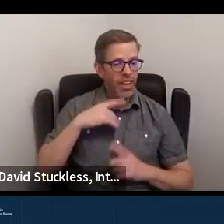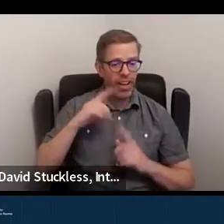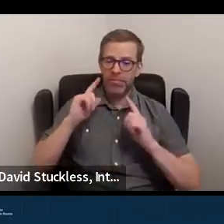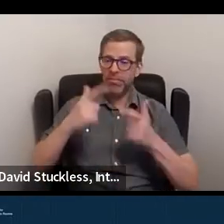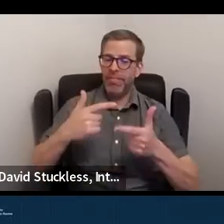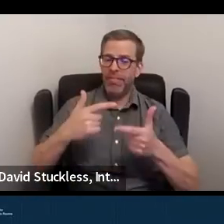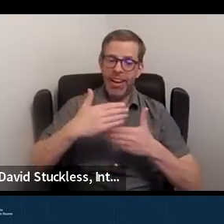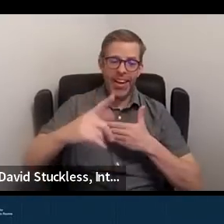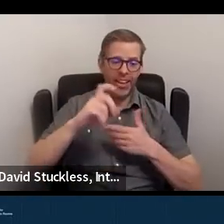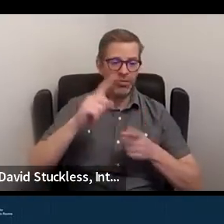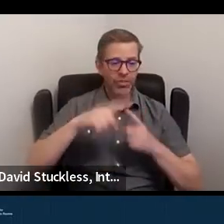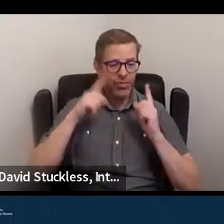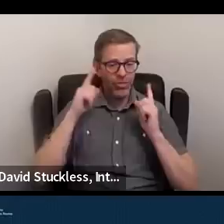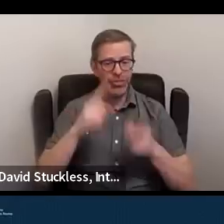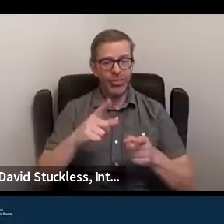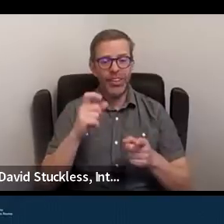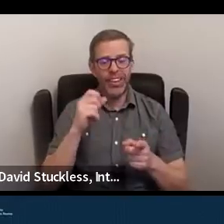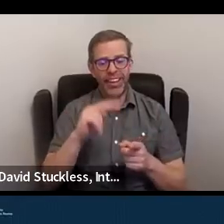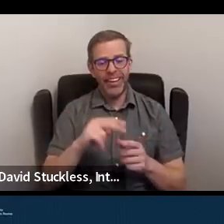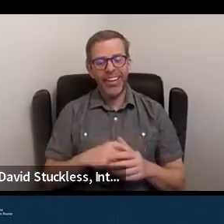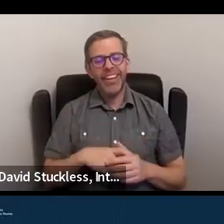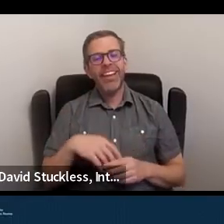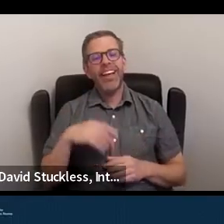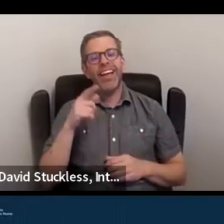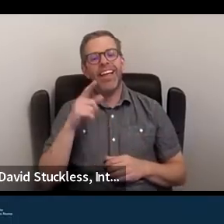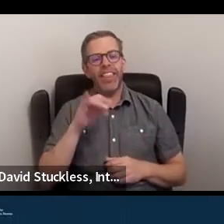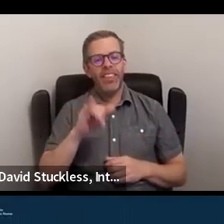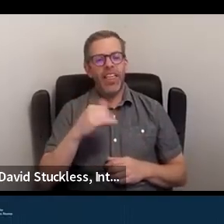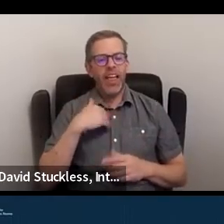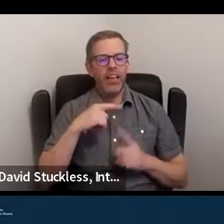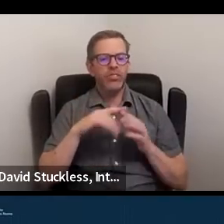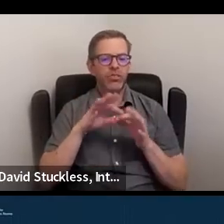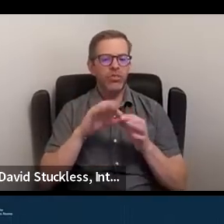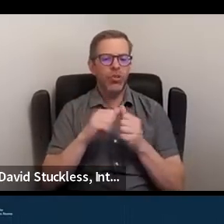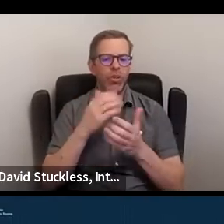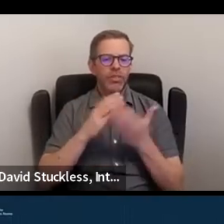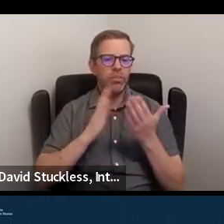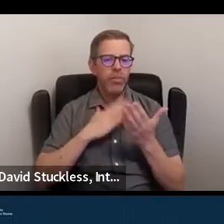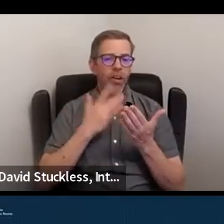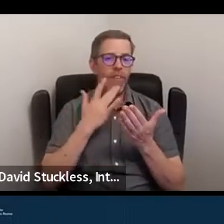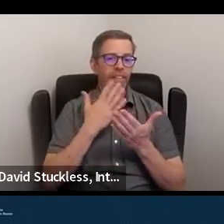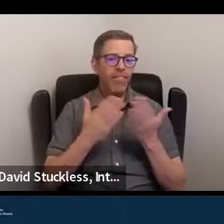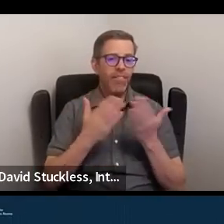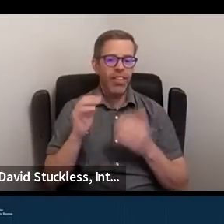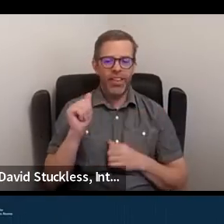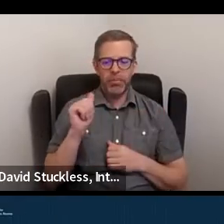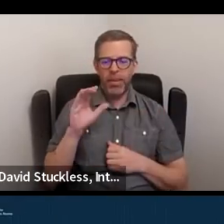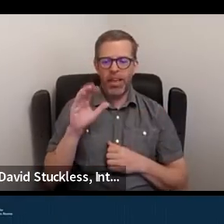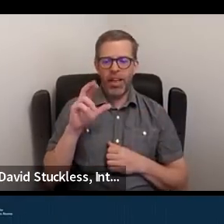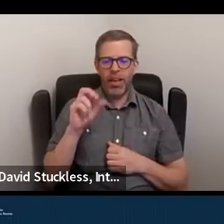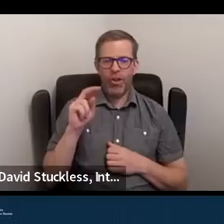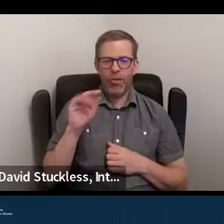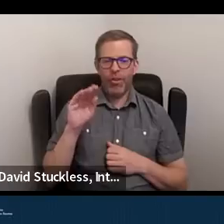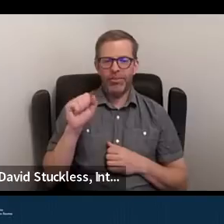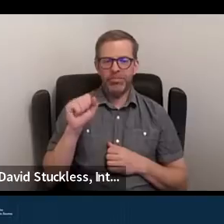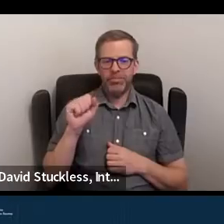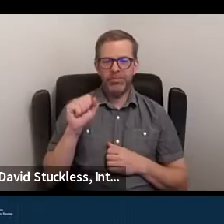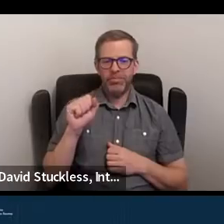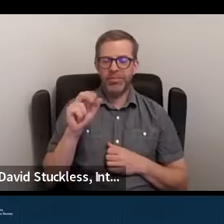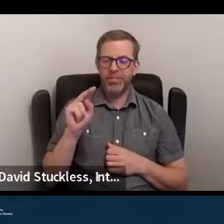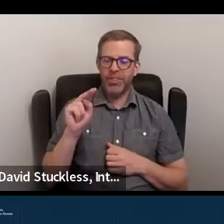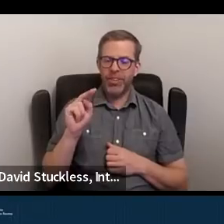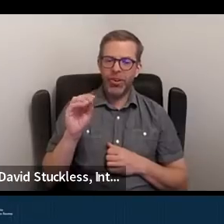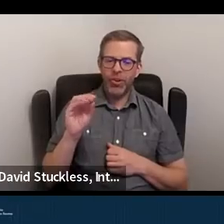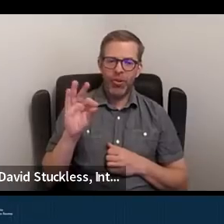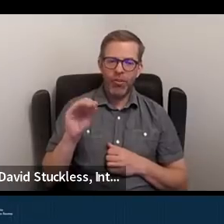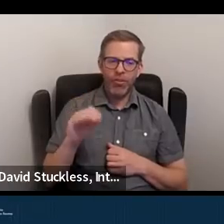next question right over to you. And that has to do with some of our favorite things, acronyms, the NOFO,